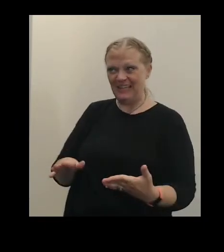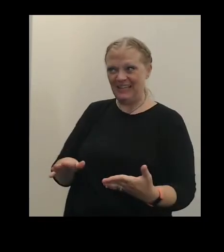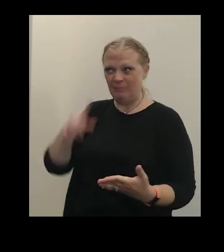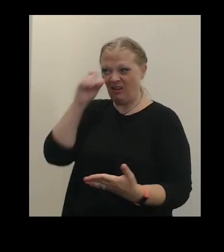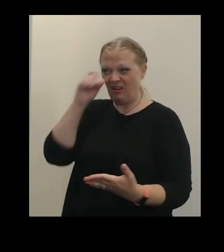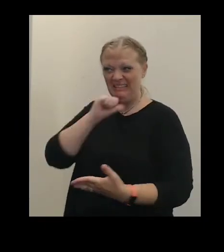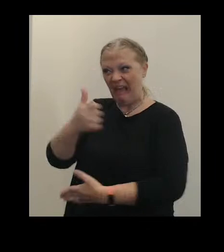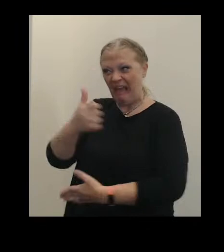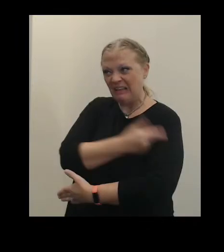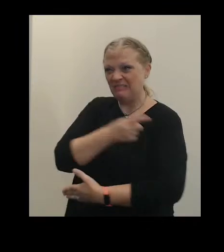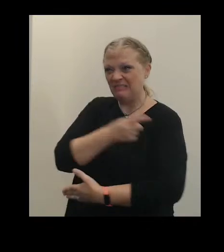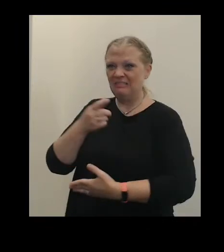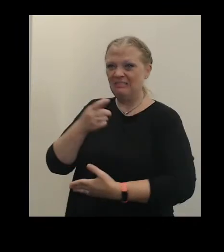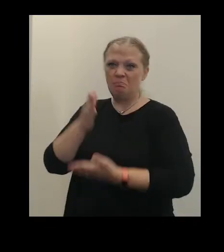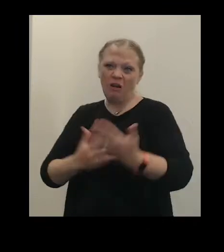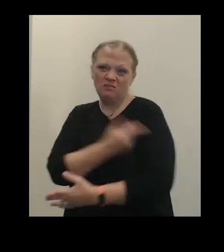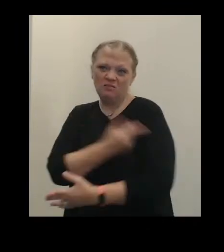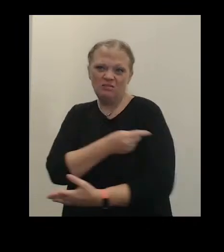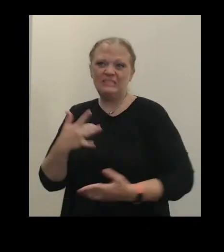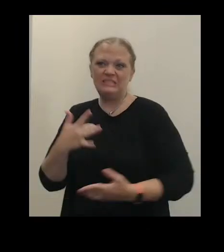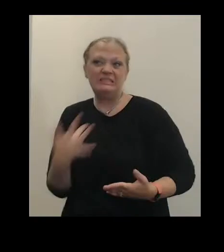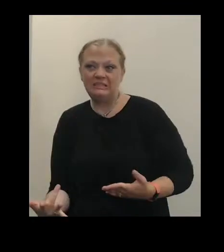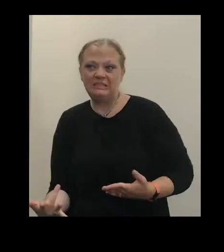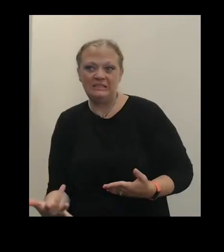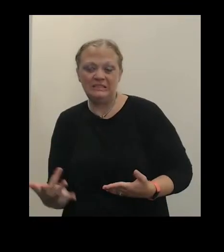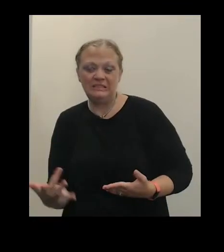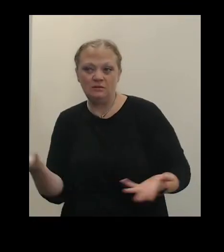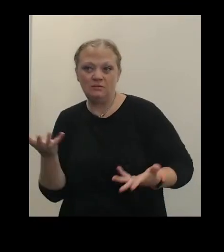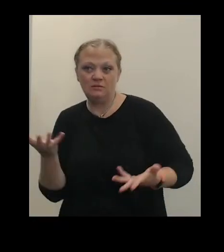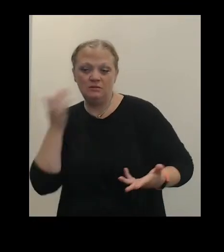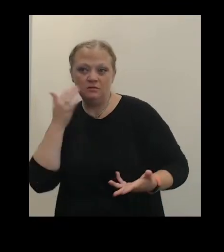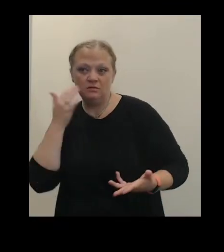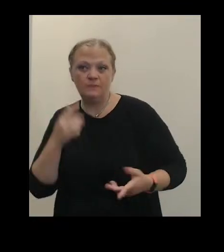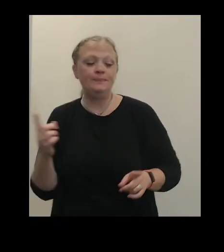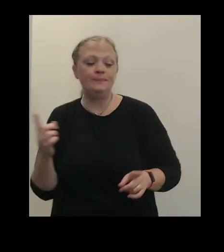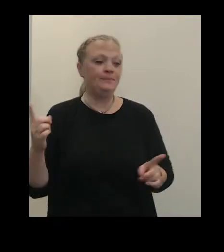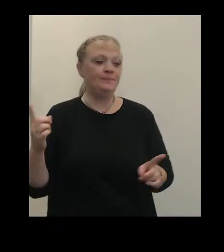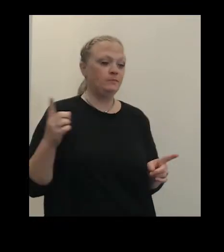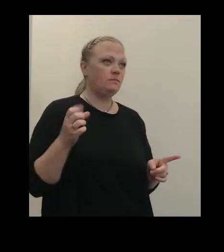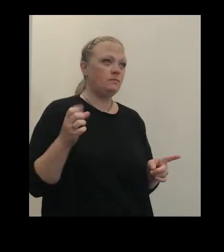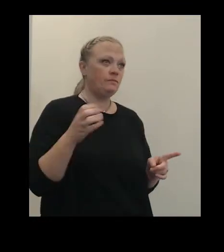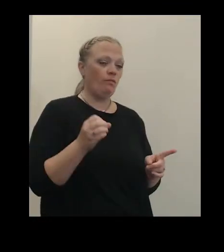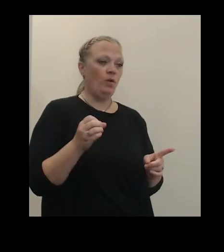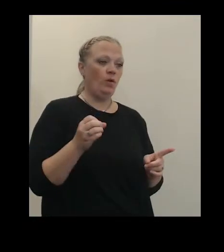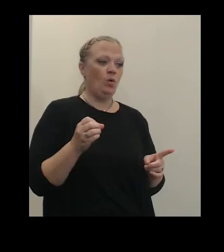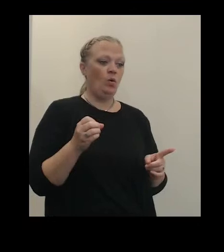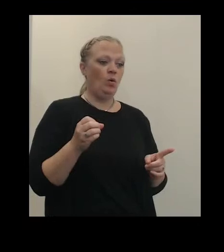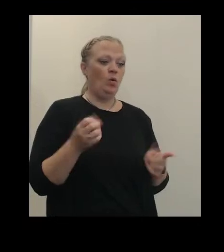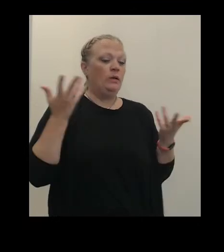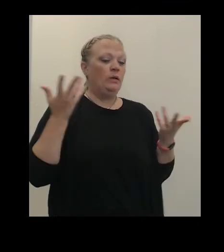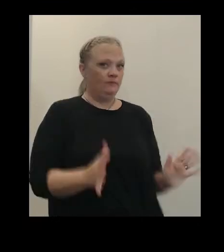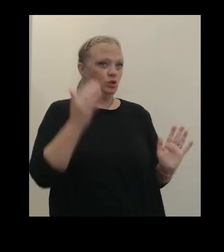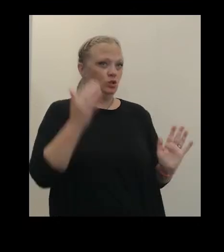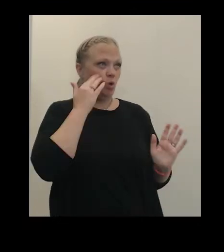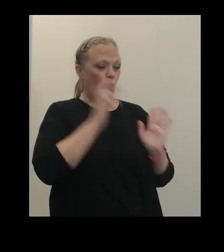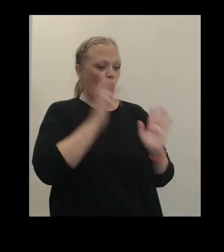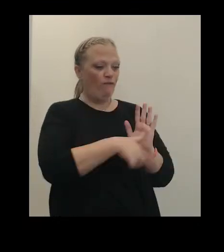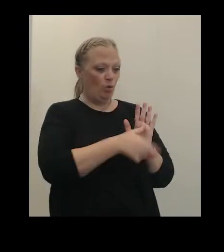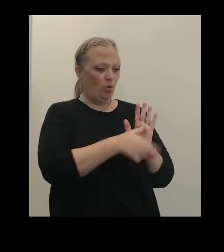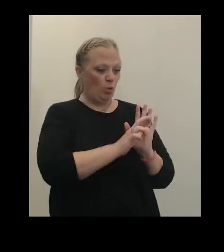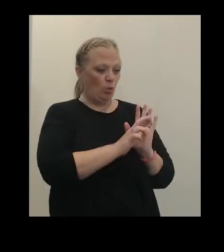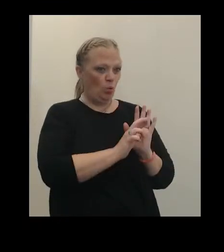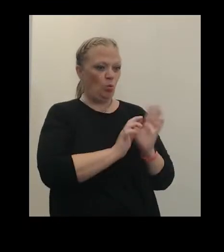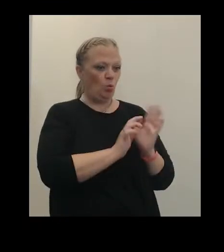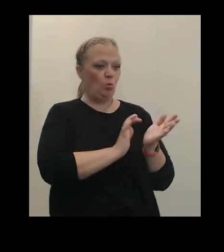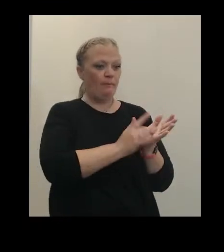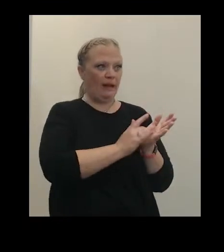Are they partly vaccinated? Is there a trend? What do we know? For what we know, if we review the medical records from